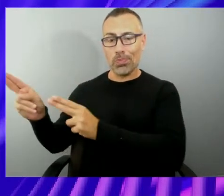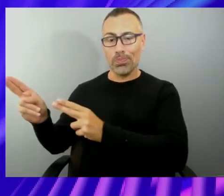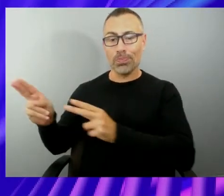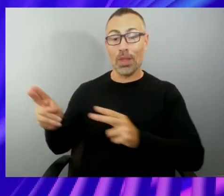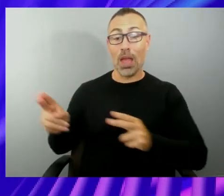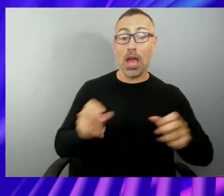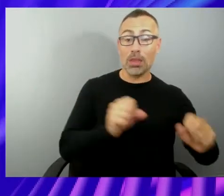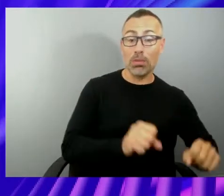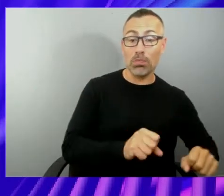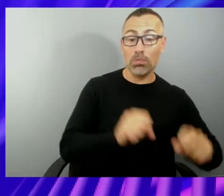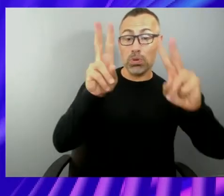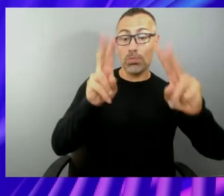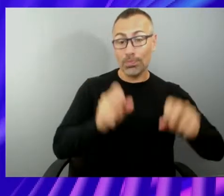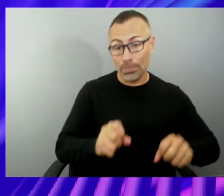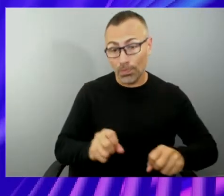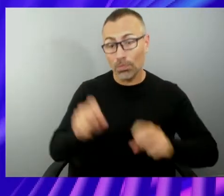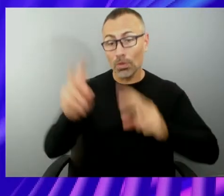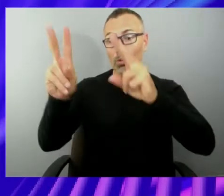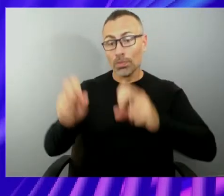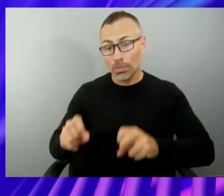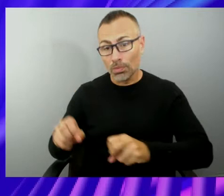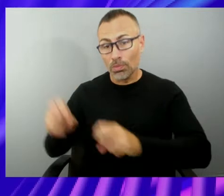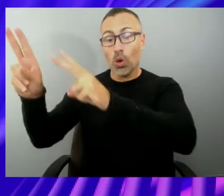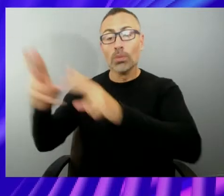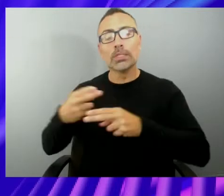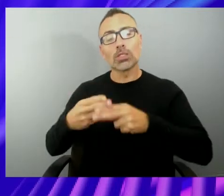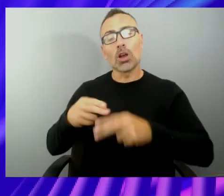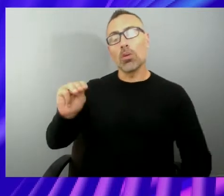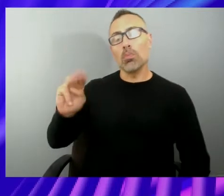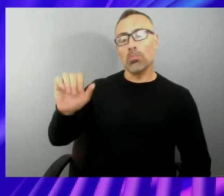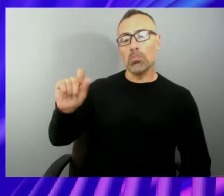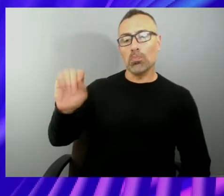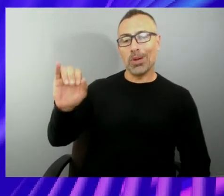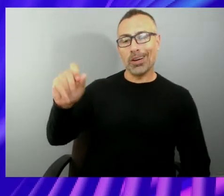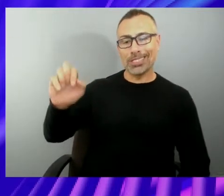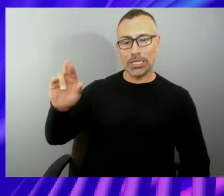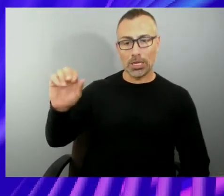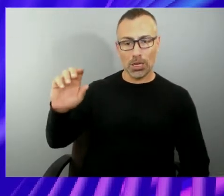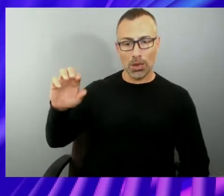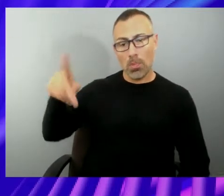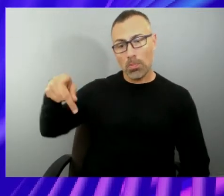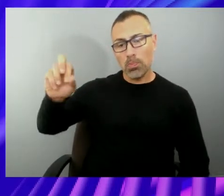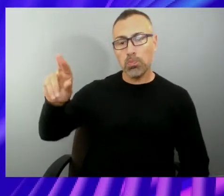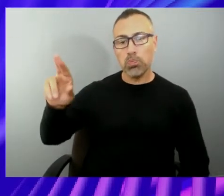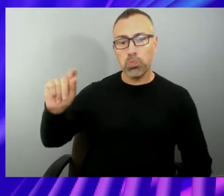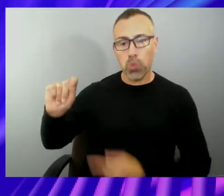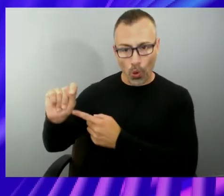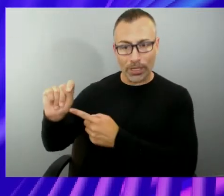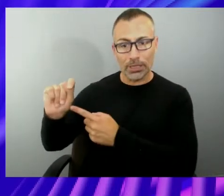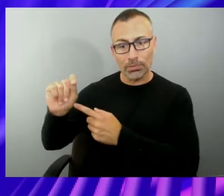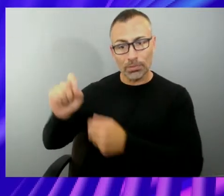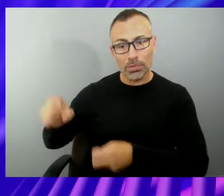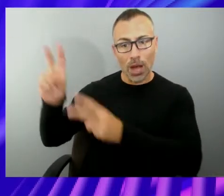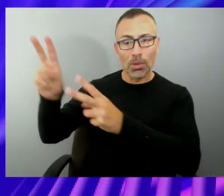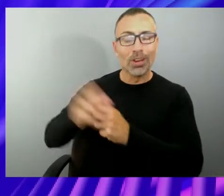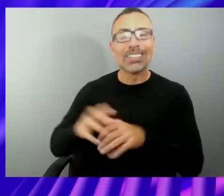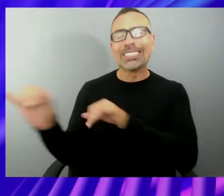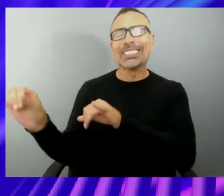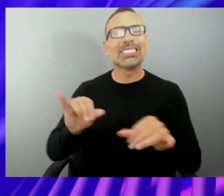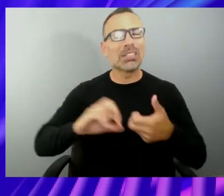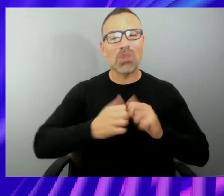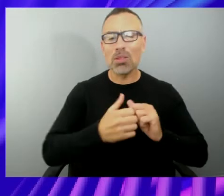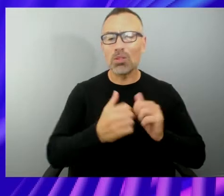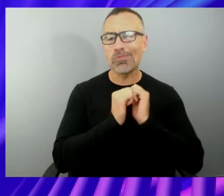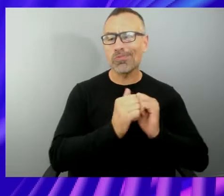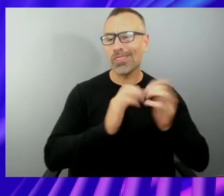because same problem exists with a network, right? Your network speeds are only going to get to a certain level at some point. If you could parallelize